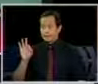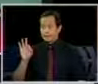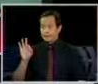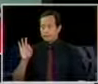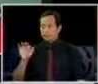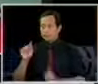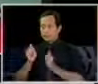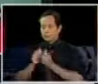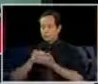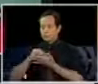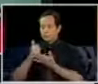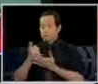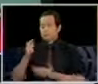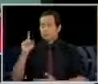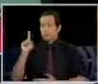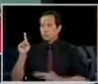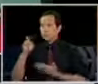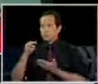in the amount of